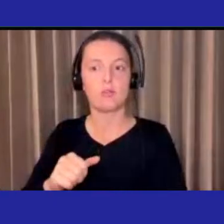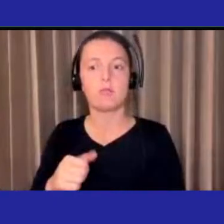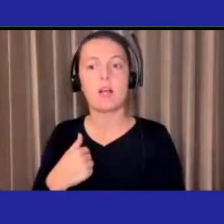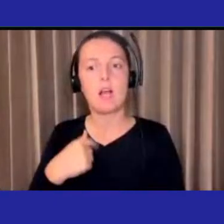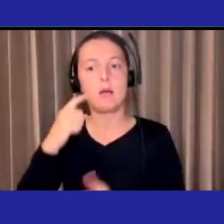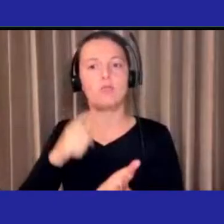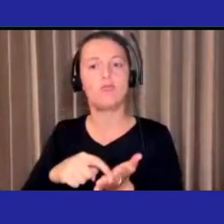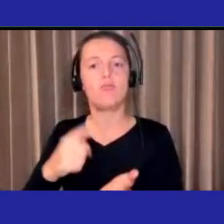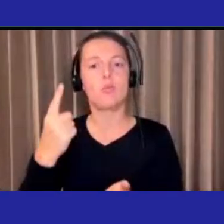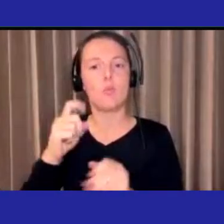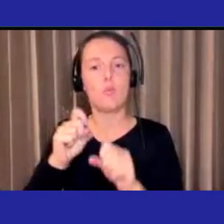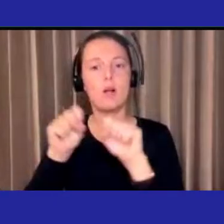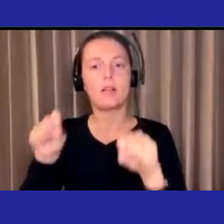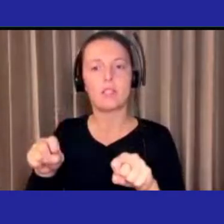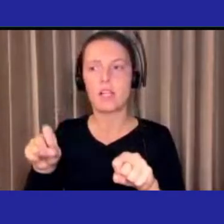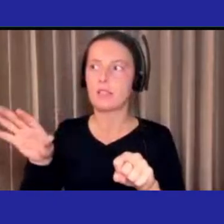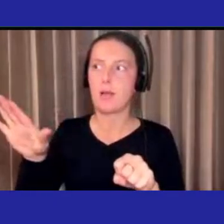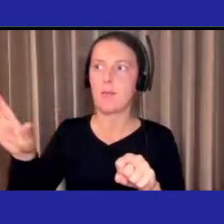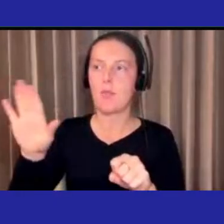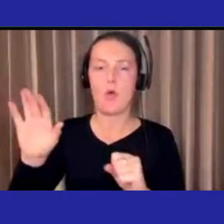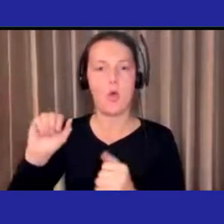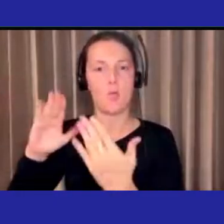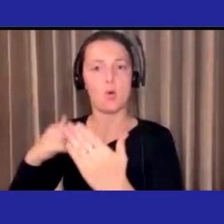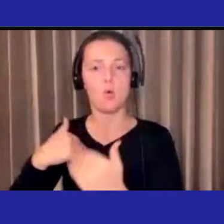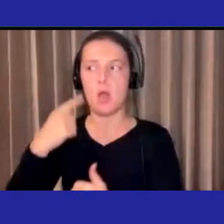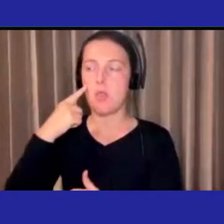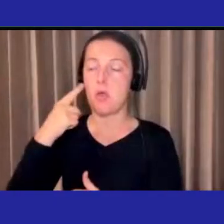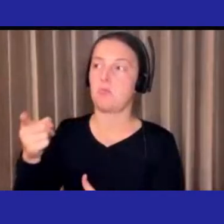big difference. I don't know. And it makes a lot of sense.